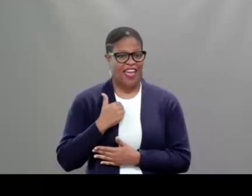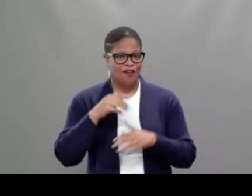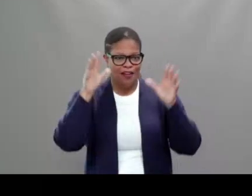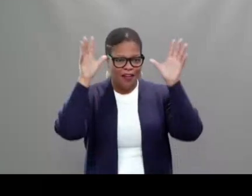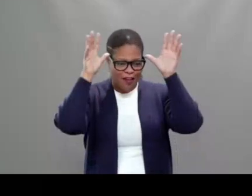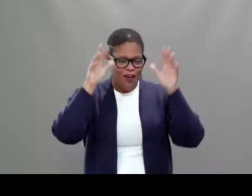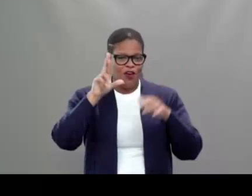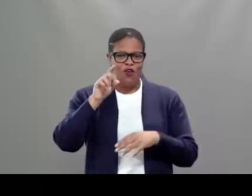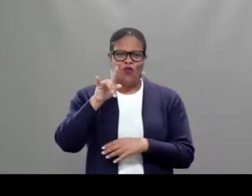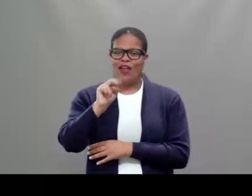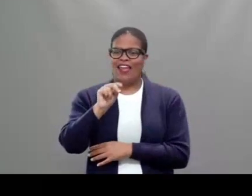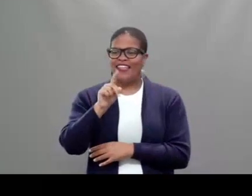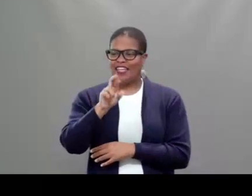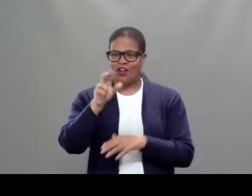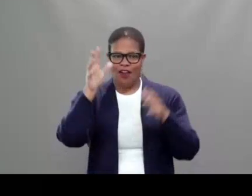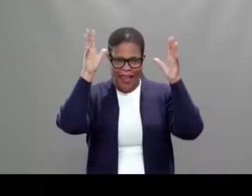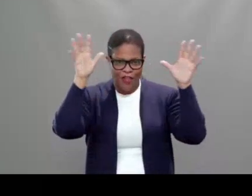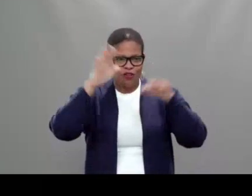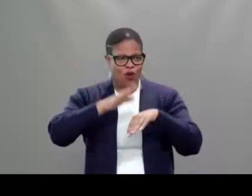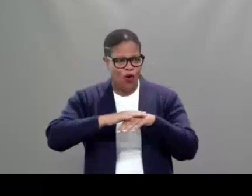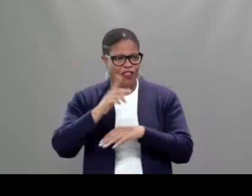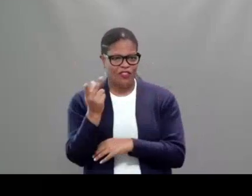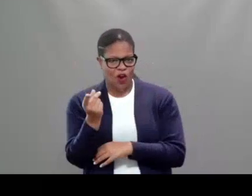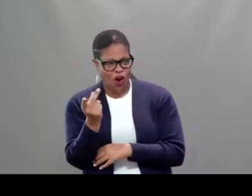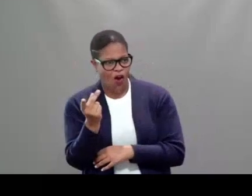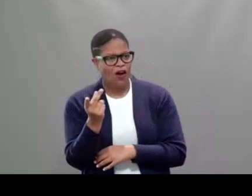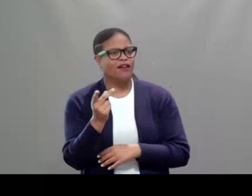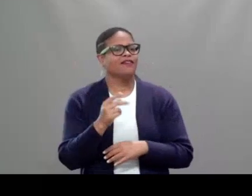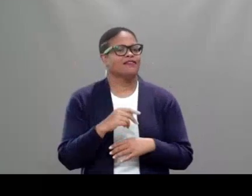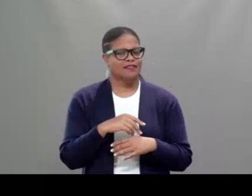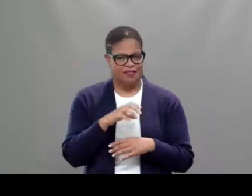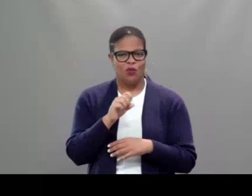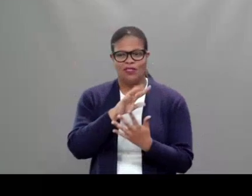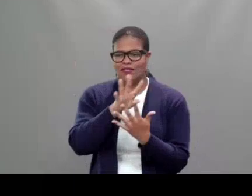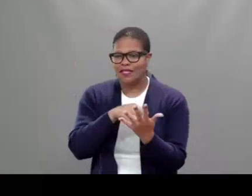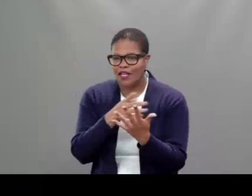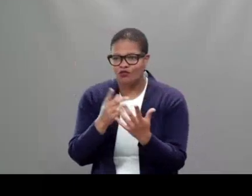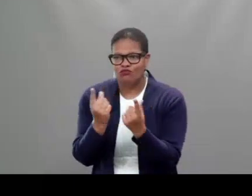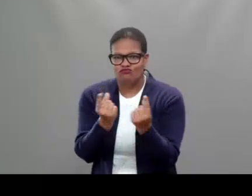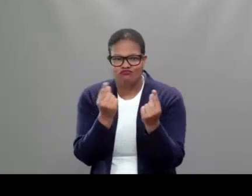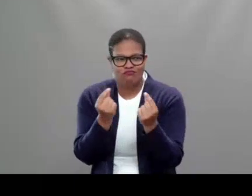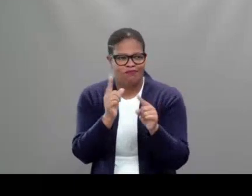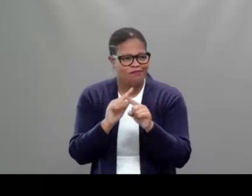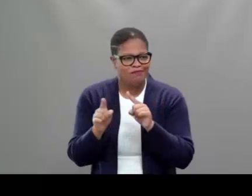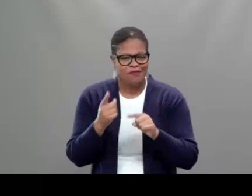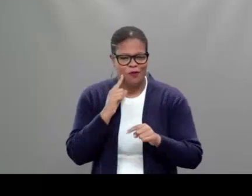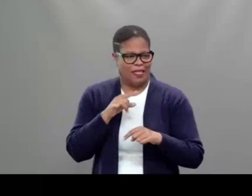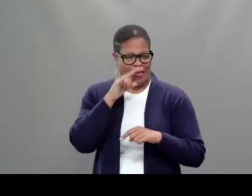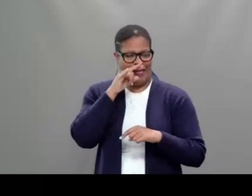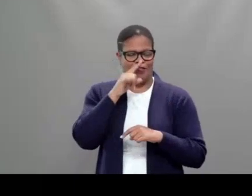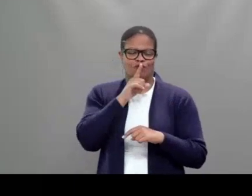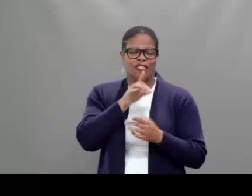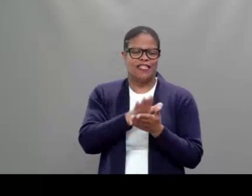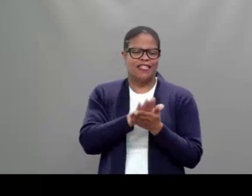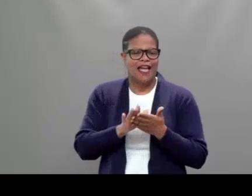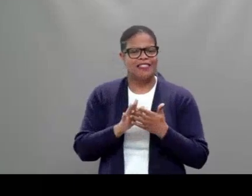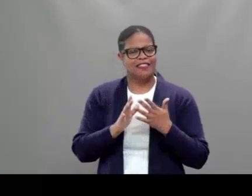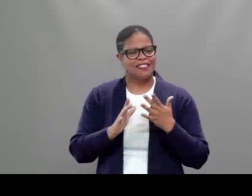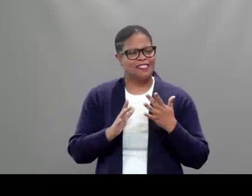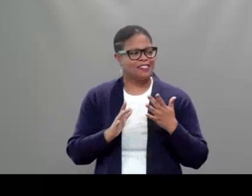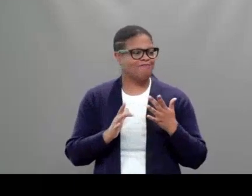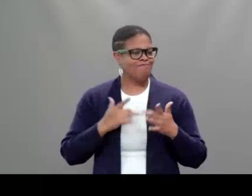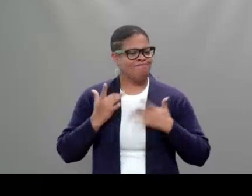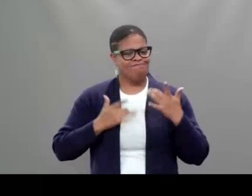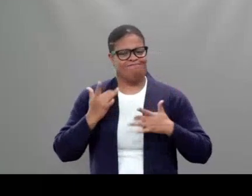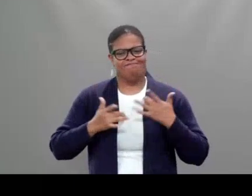on, antlers on them. And the kids, we schedule all kind of activities and stuff. So it's just a nice festive activity